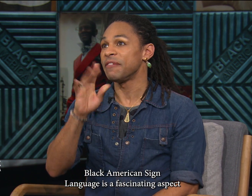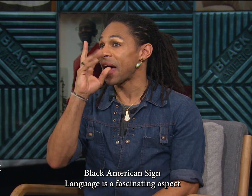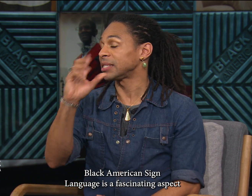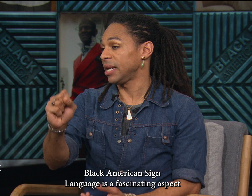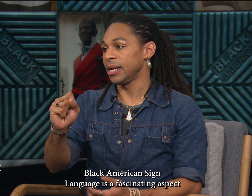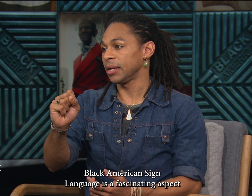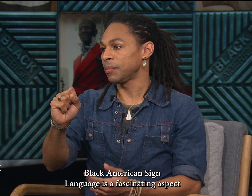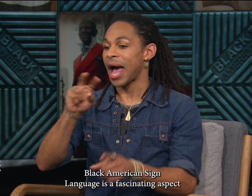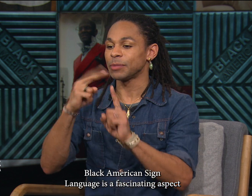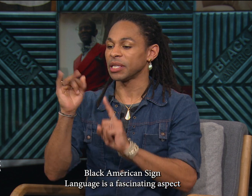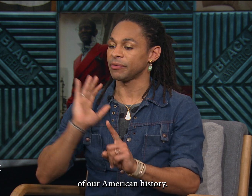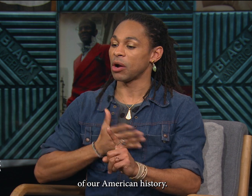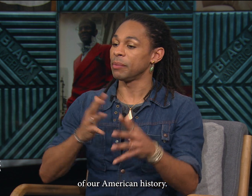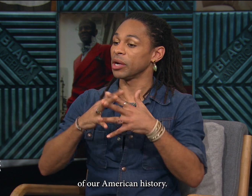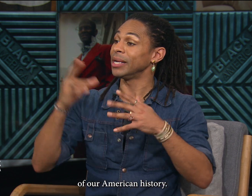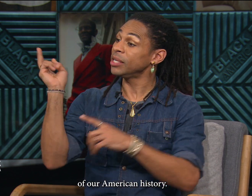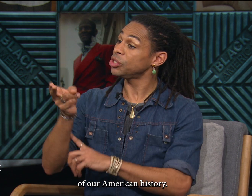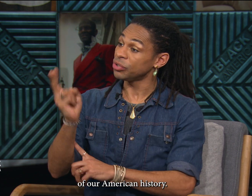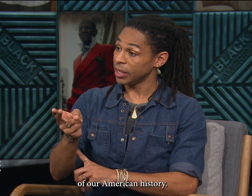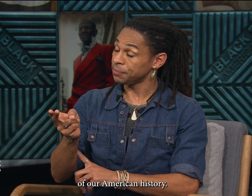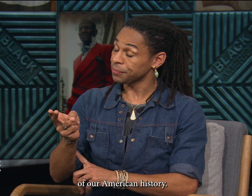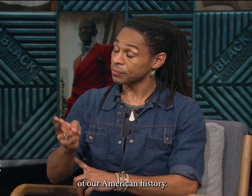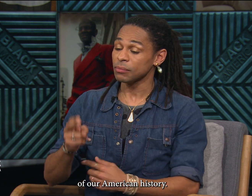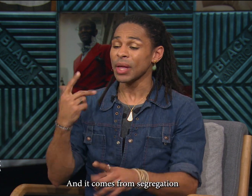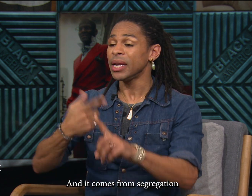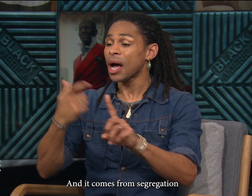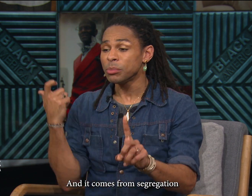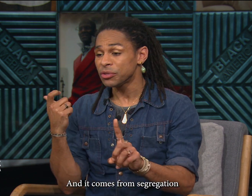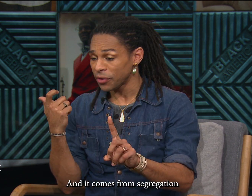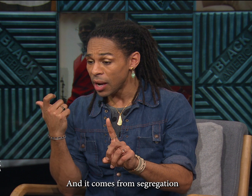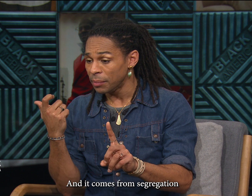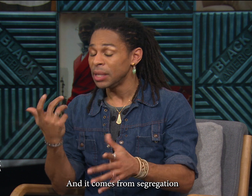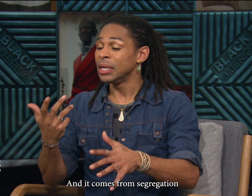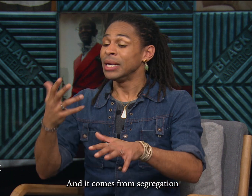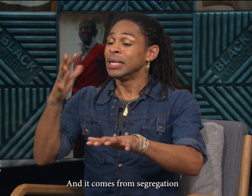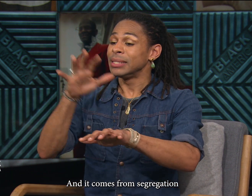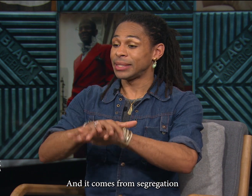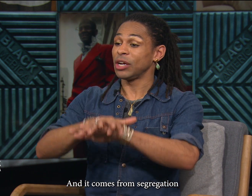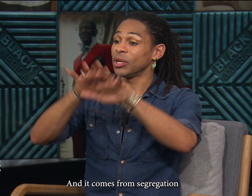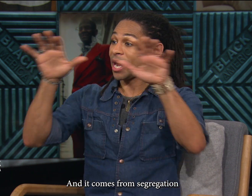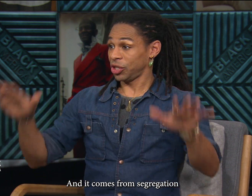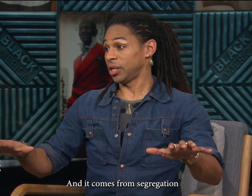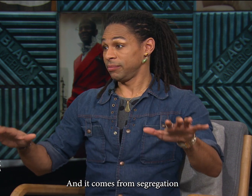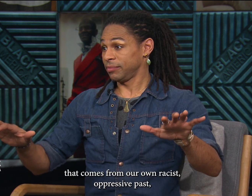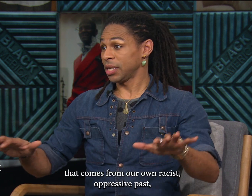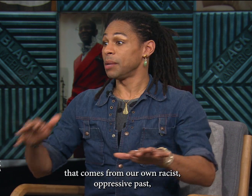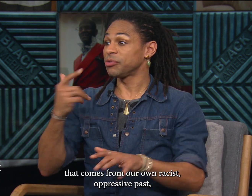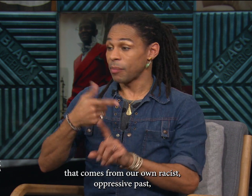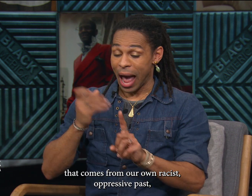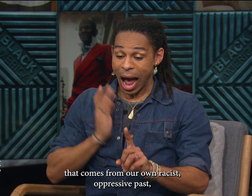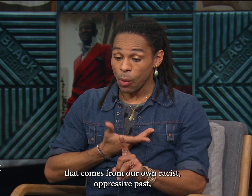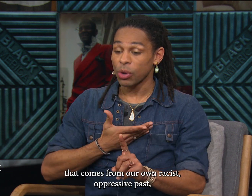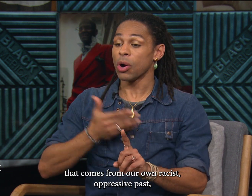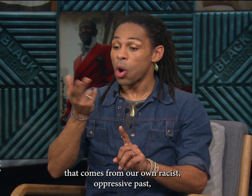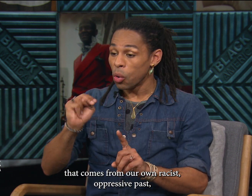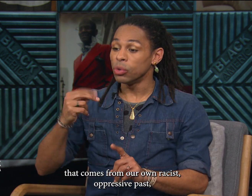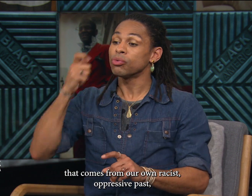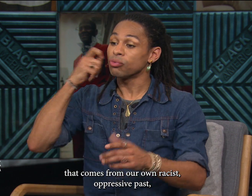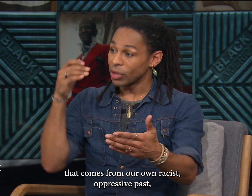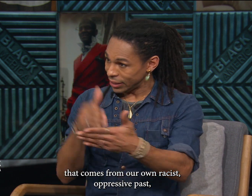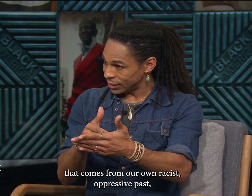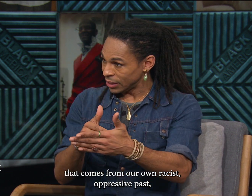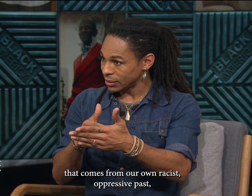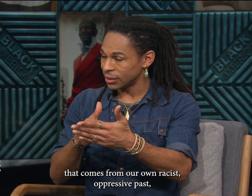is a fascinating aspect of our American history. And it comes from segregation. It comes from our